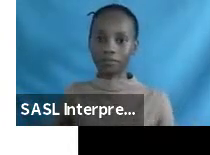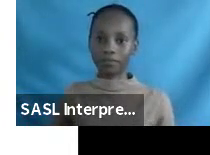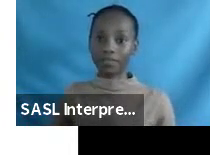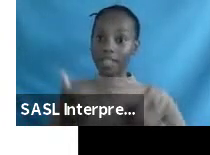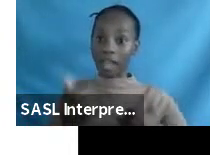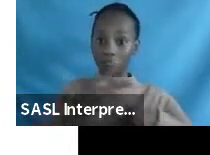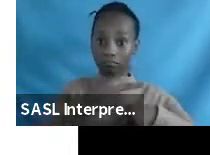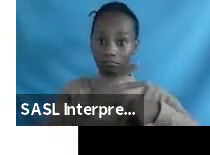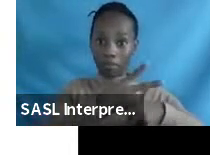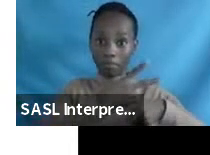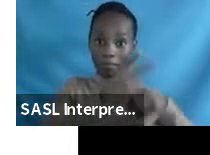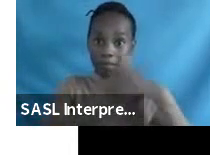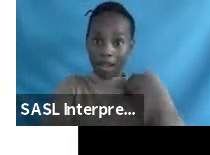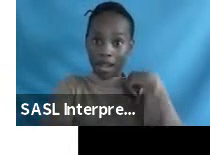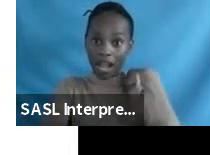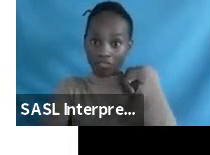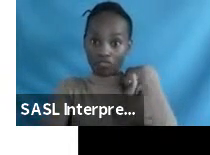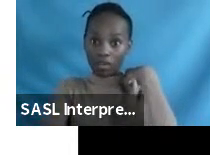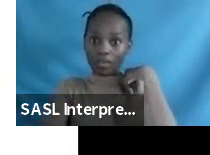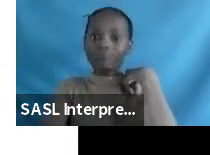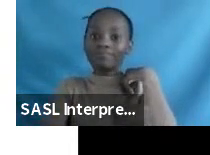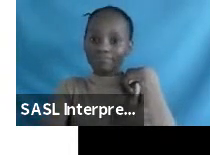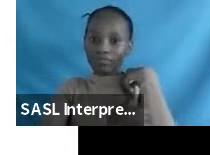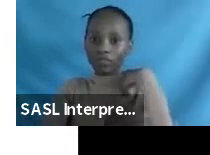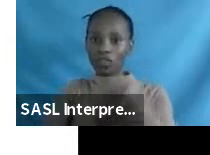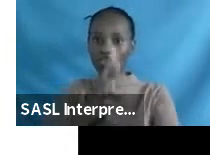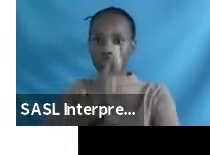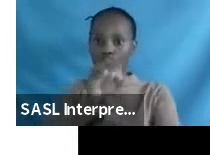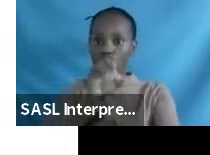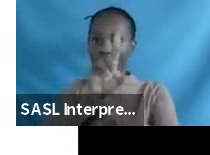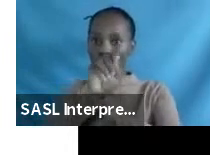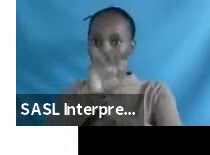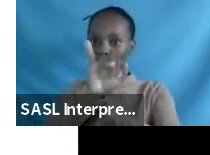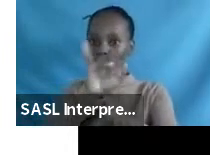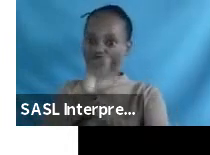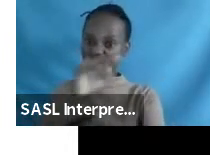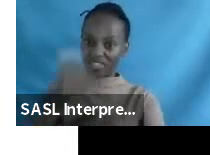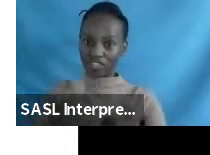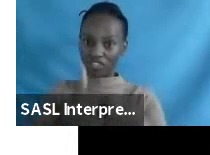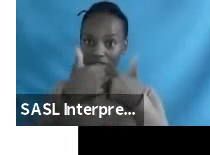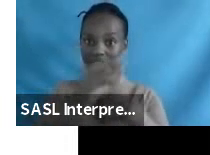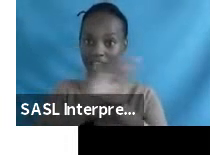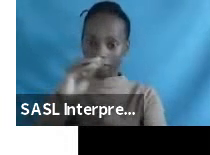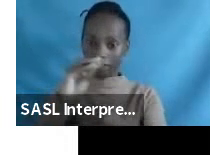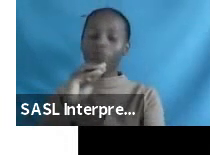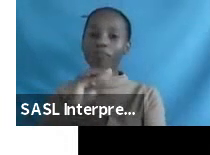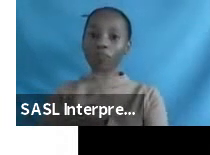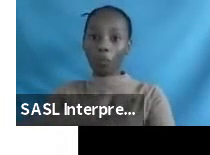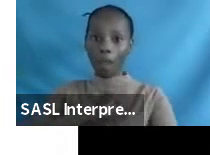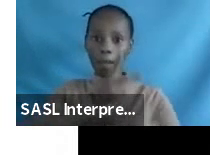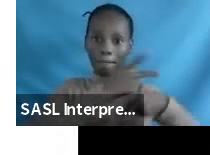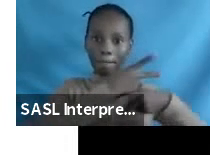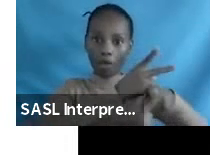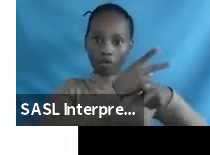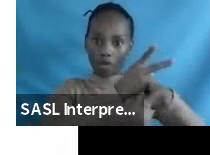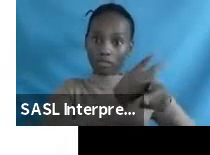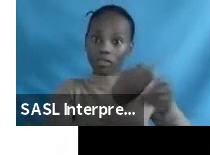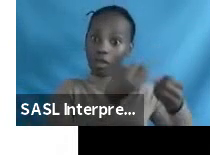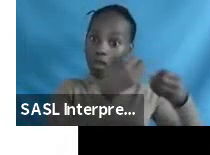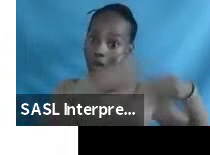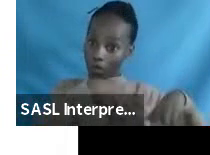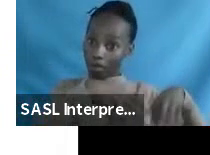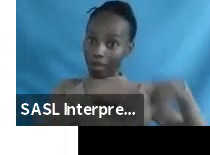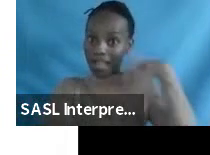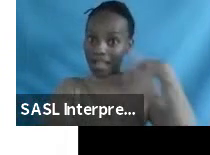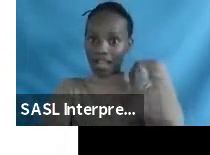is one of the challenges that we currently have. Because if you lose the productive capacity of the country, the factories are